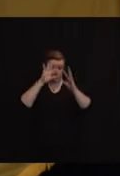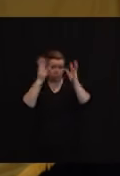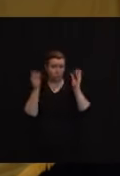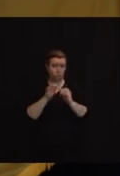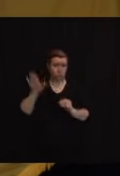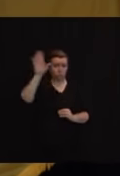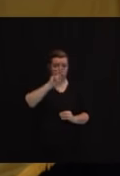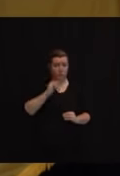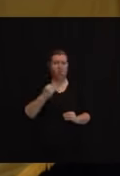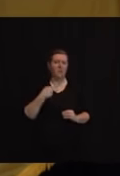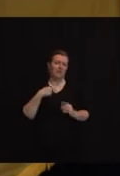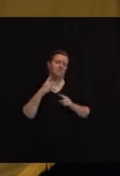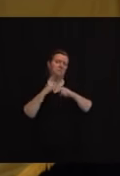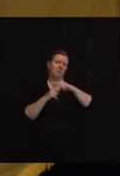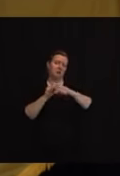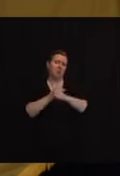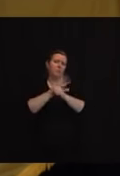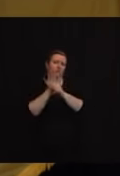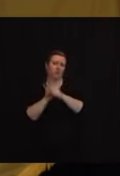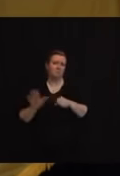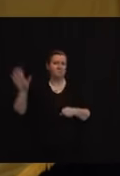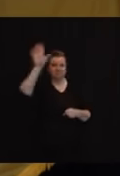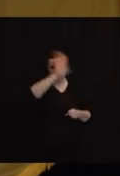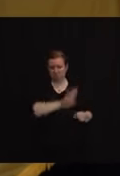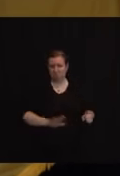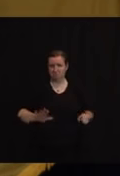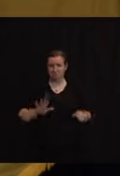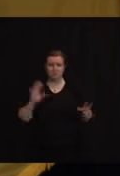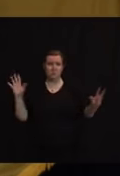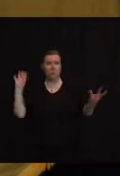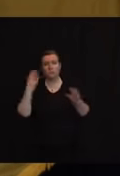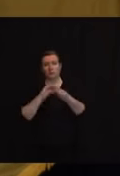reporting COVID-19 cases, for a total of